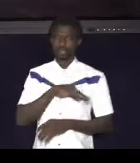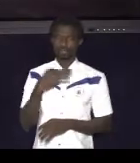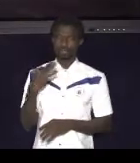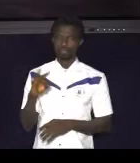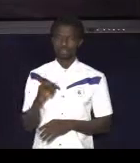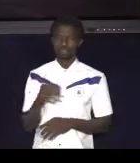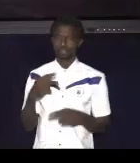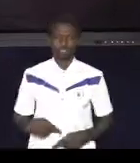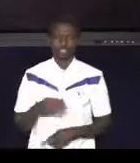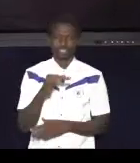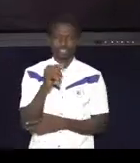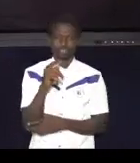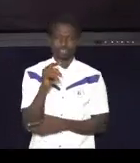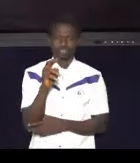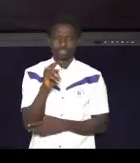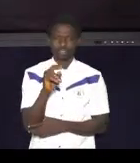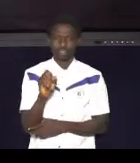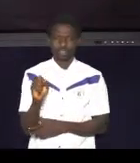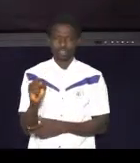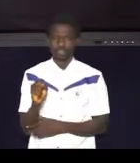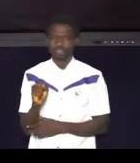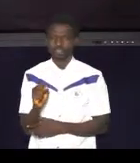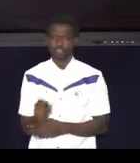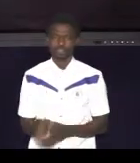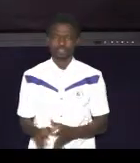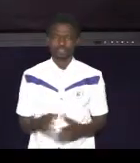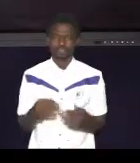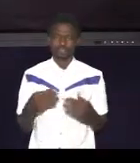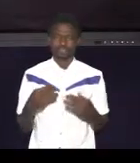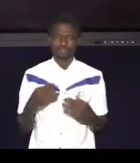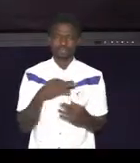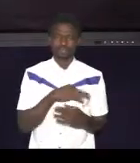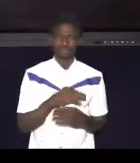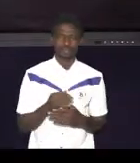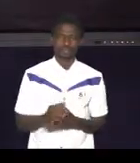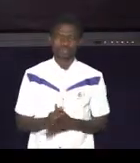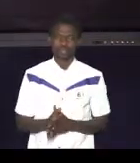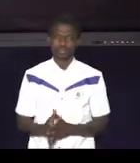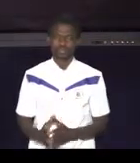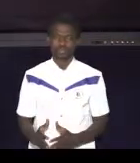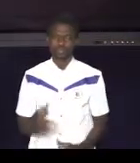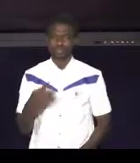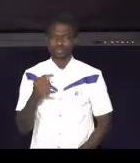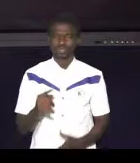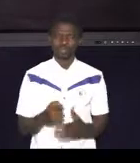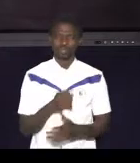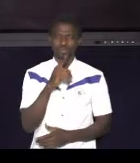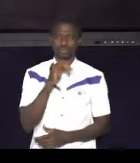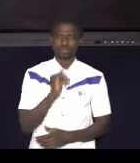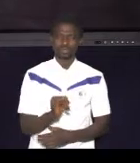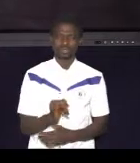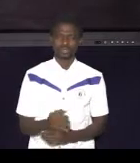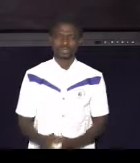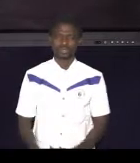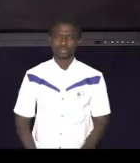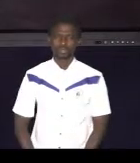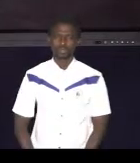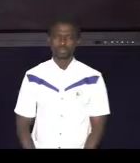physical fitness. Benefits of physical fitness. The first one is